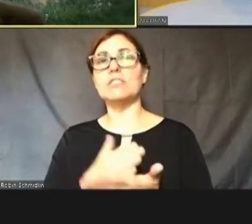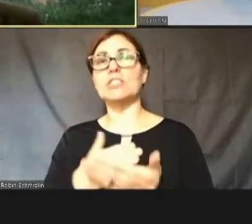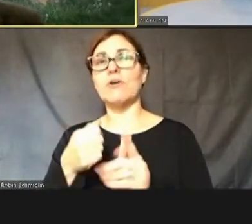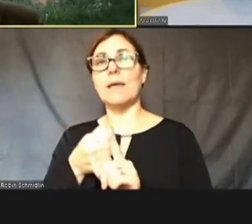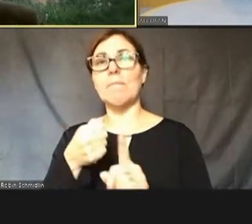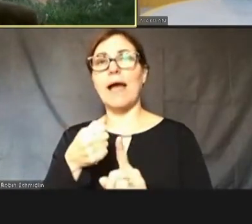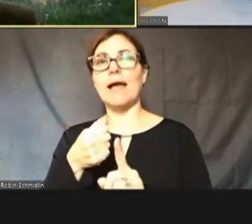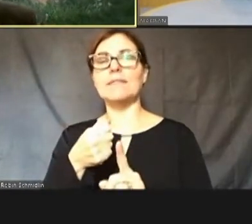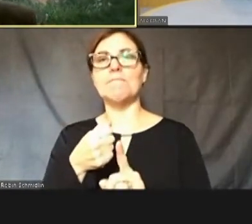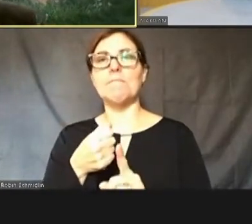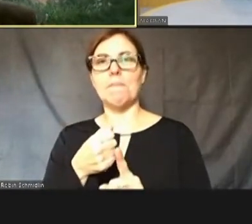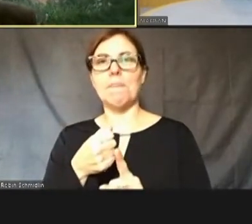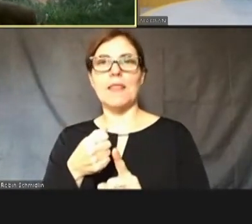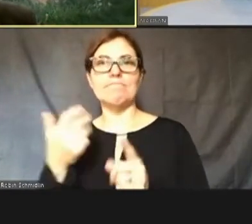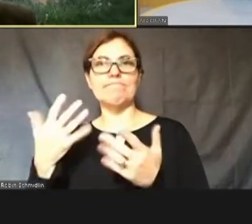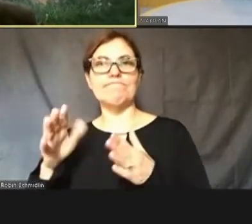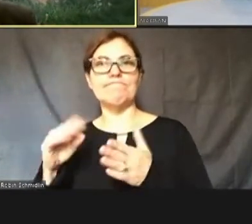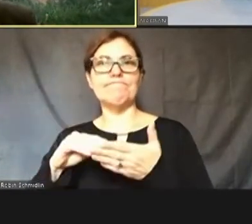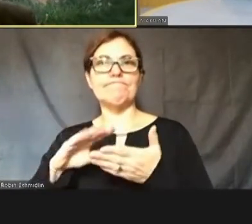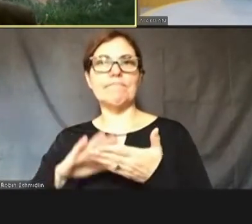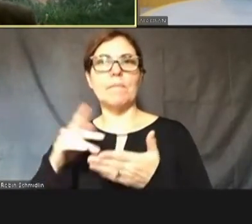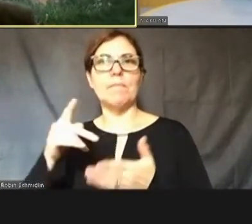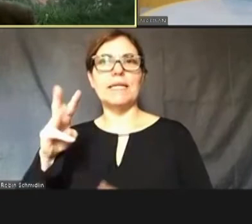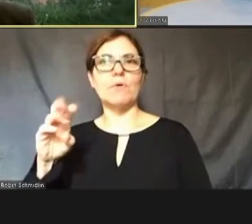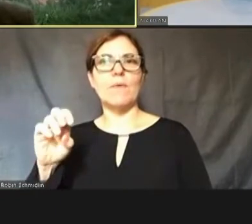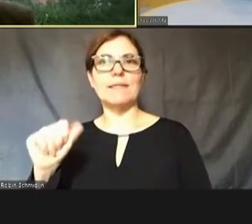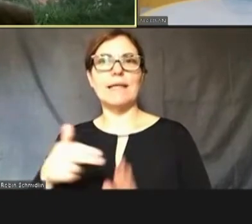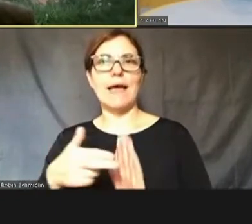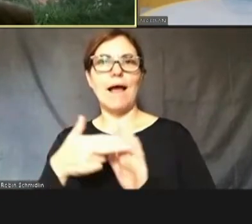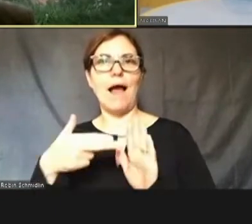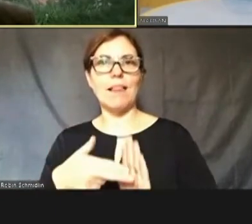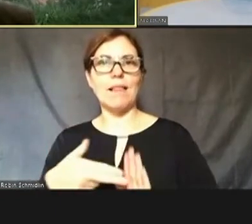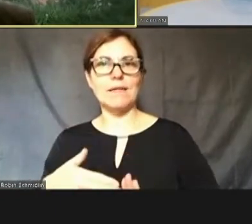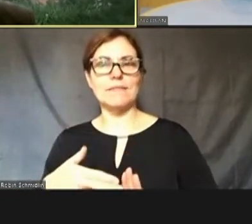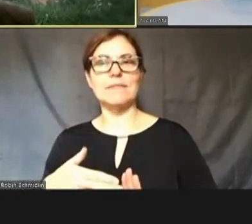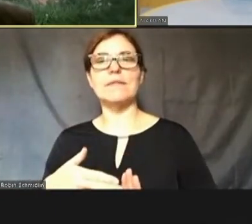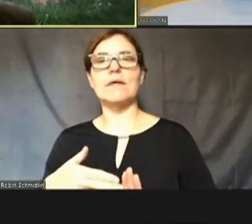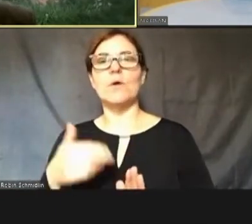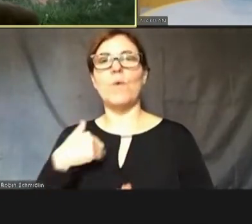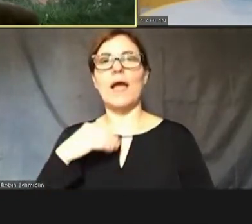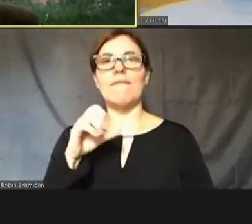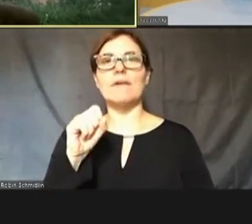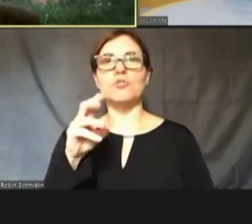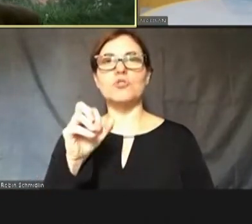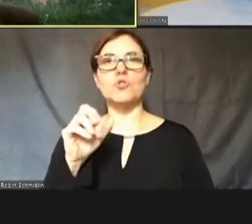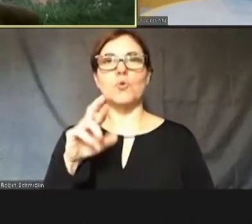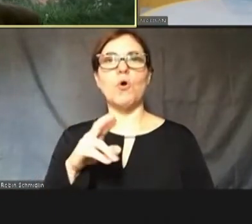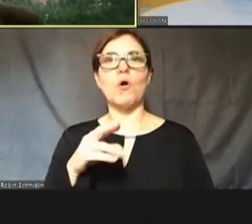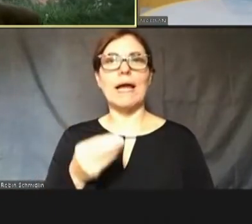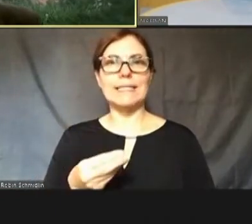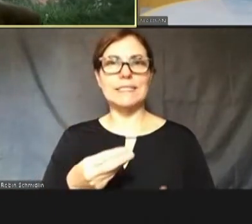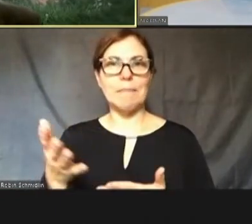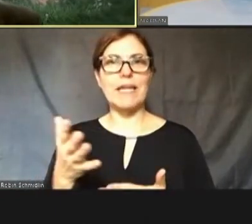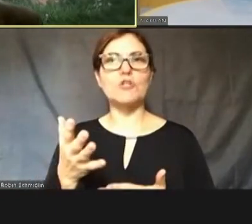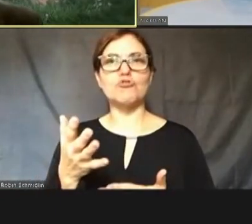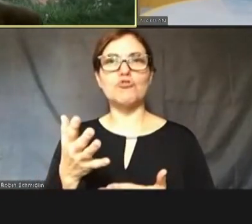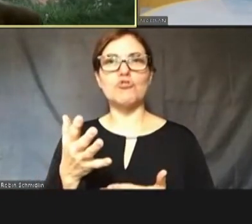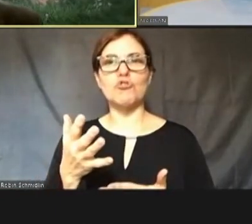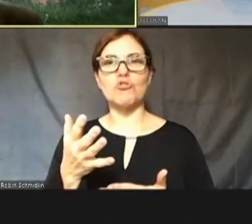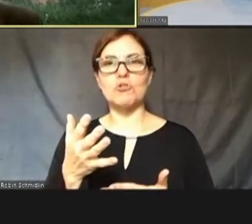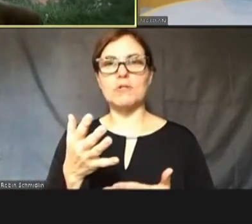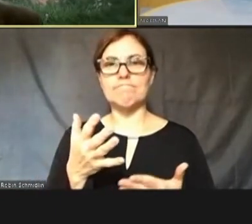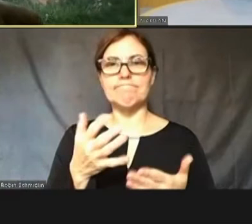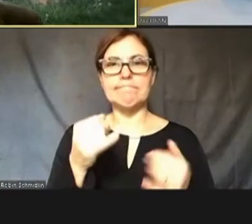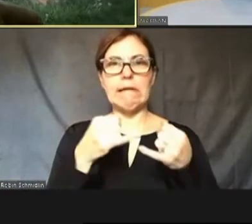as noted in the PWSA highlights, we have the sewer expenditure line item, which remains steady.